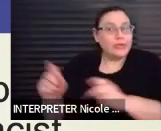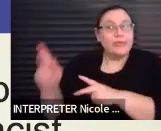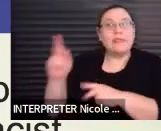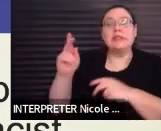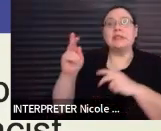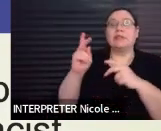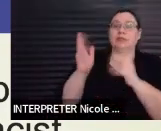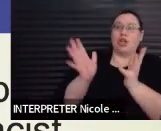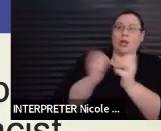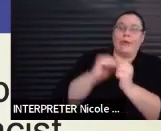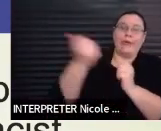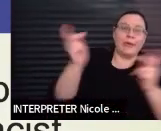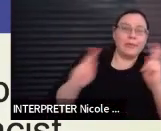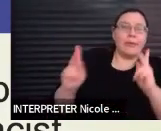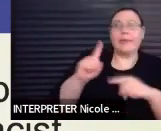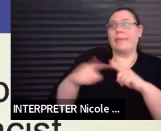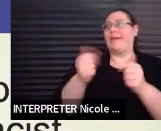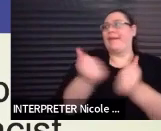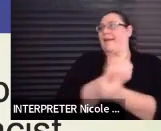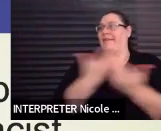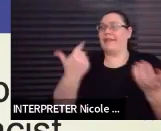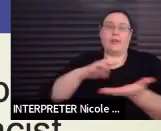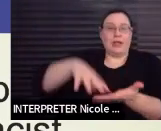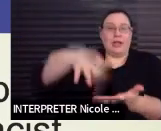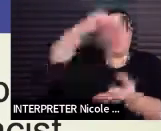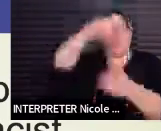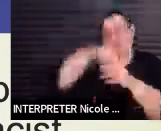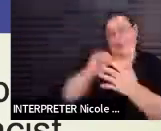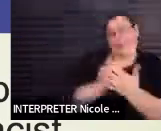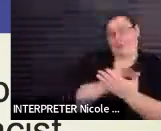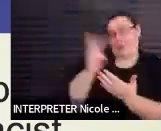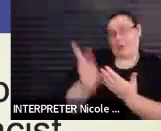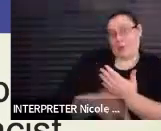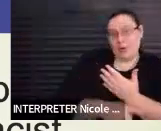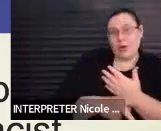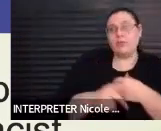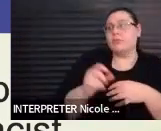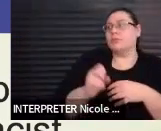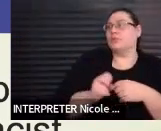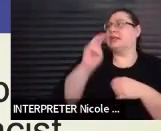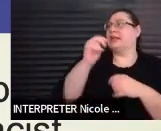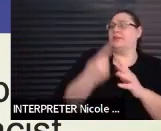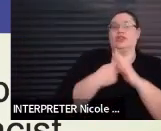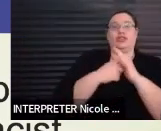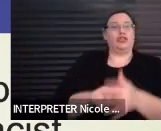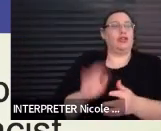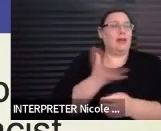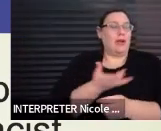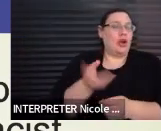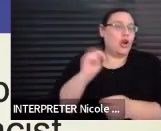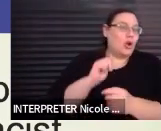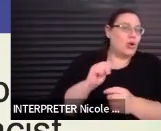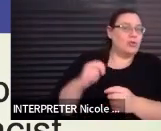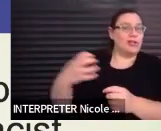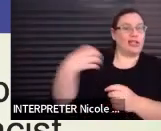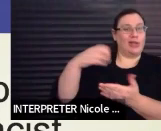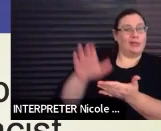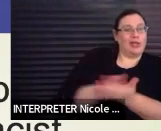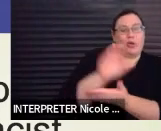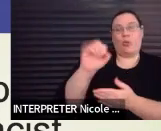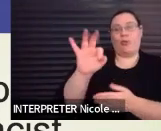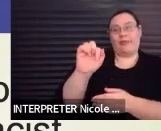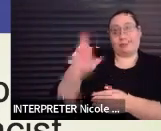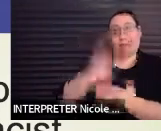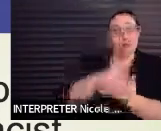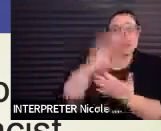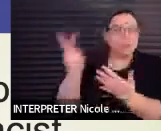talk to others about everything that we learned in this program. Or even starting our own Compton College OFAR program